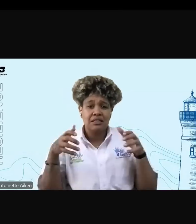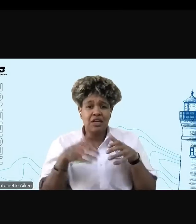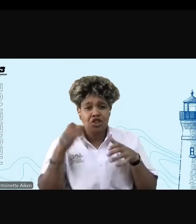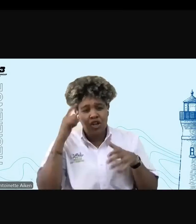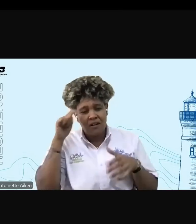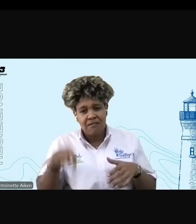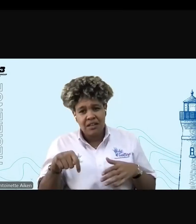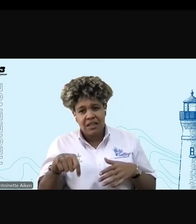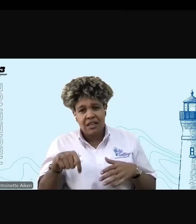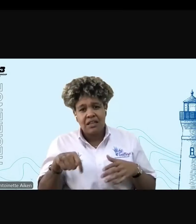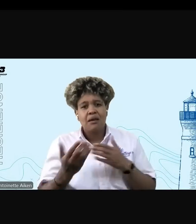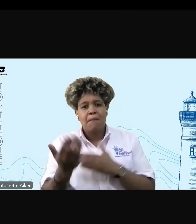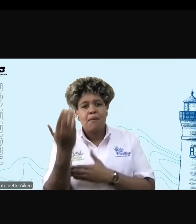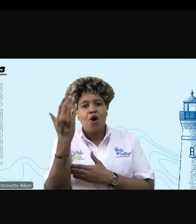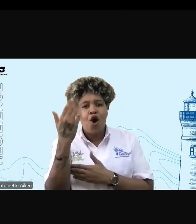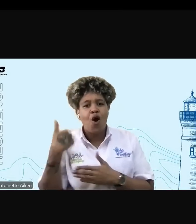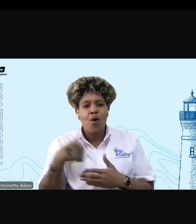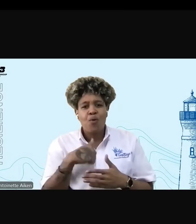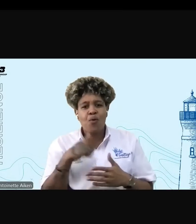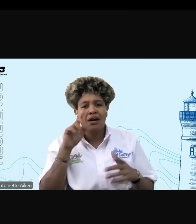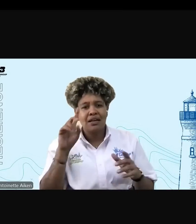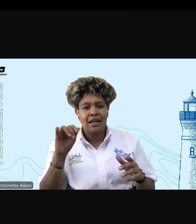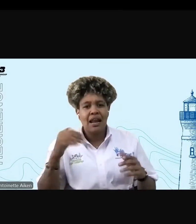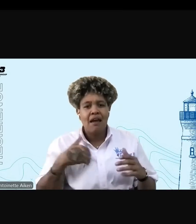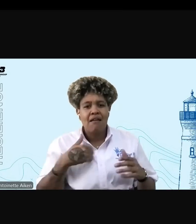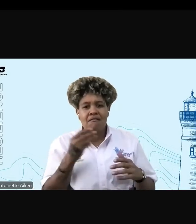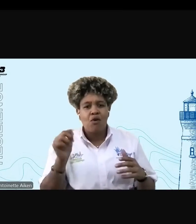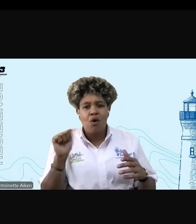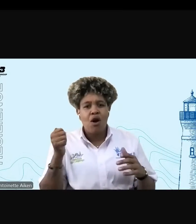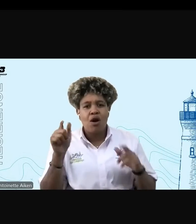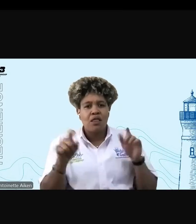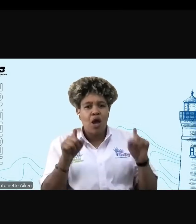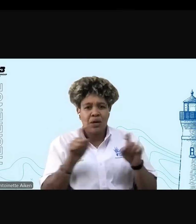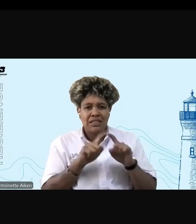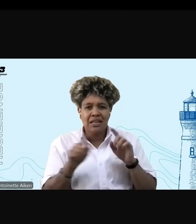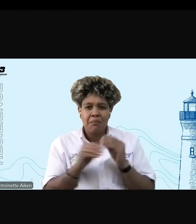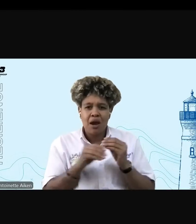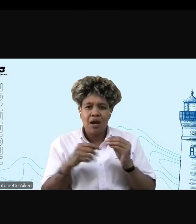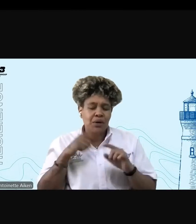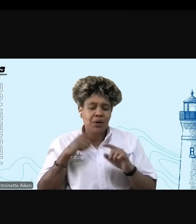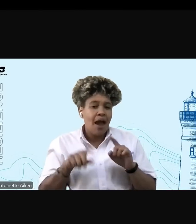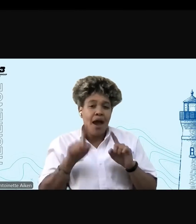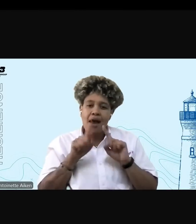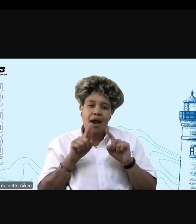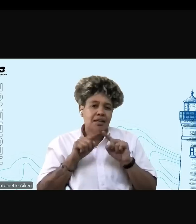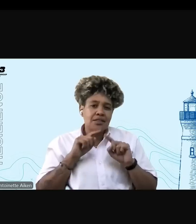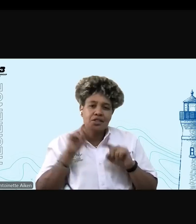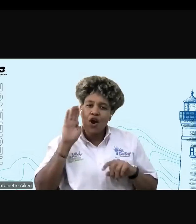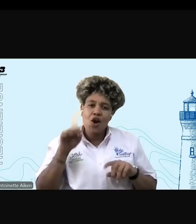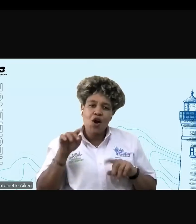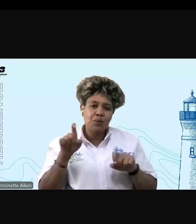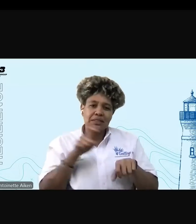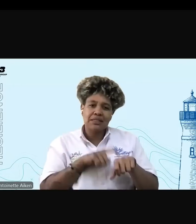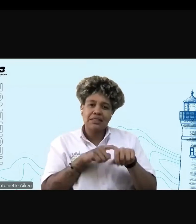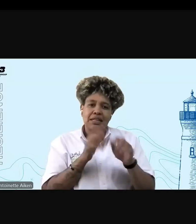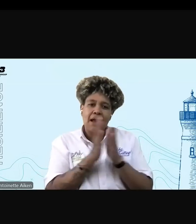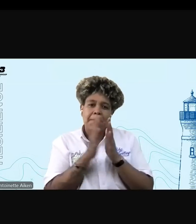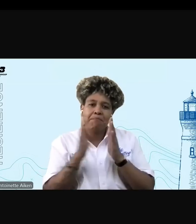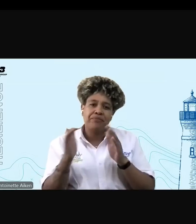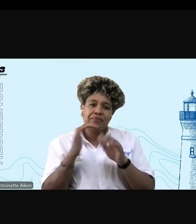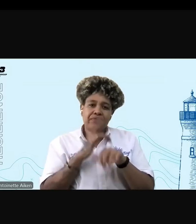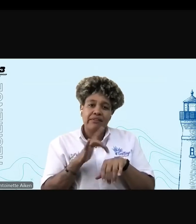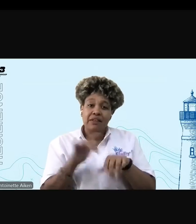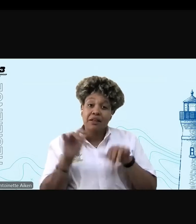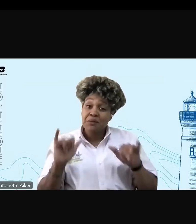for this morning. We did have a few other questions, but we can't take all the questions in the time that's available. So as